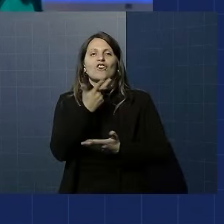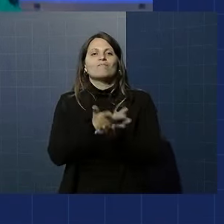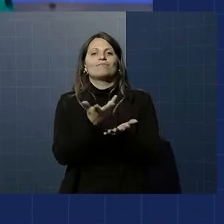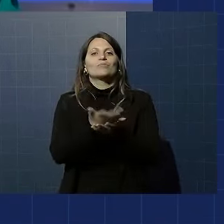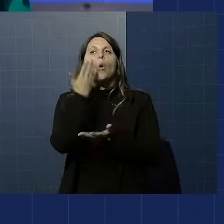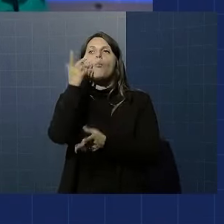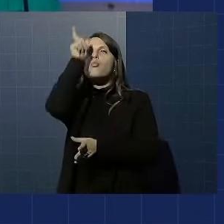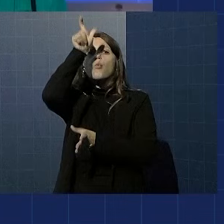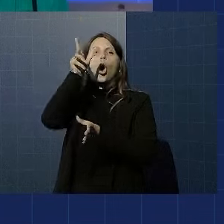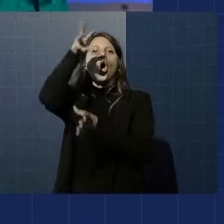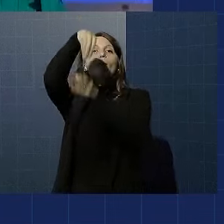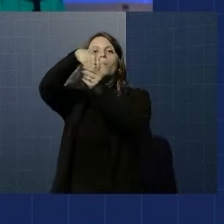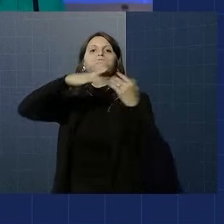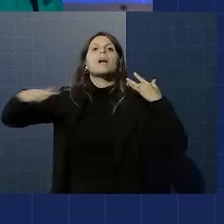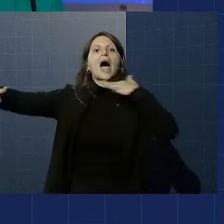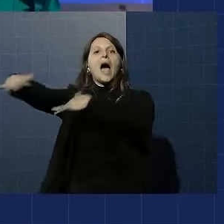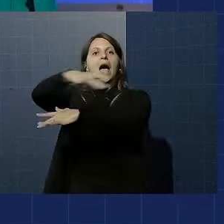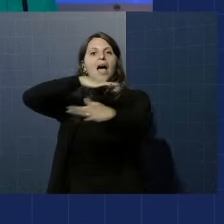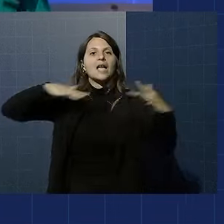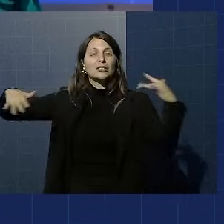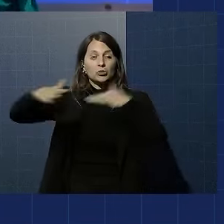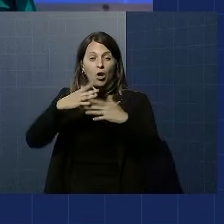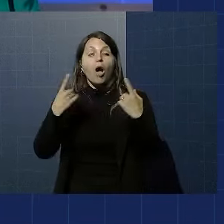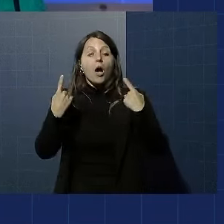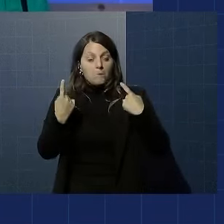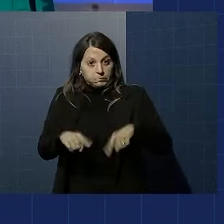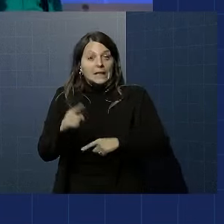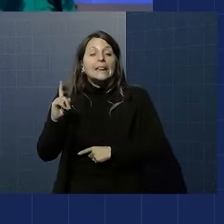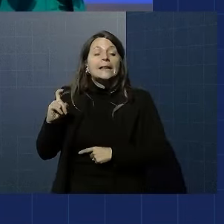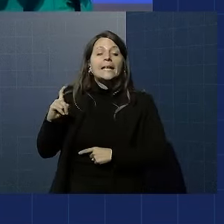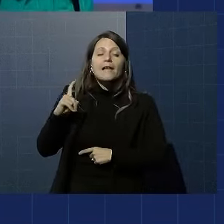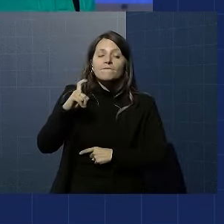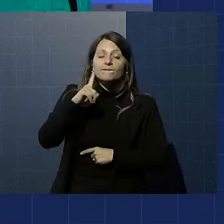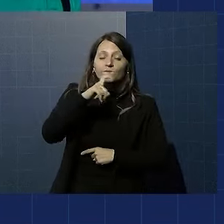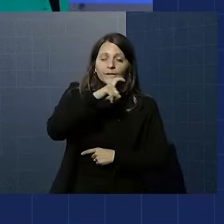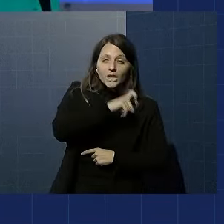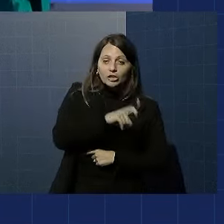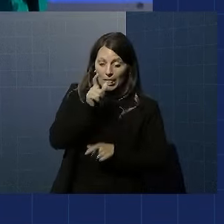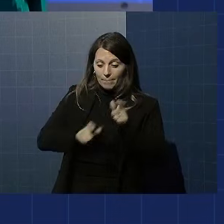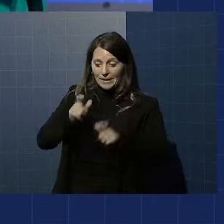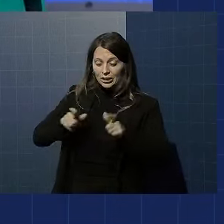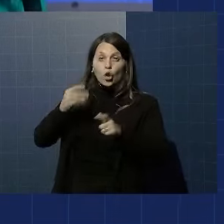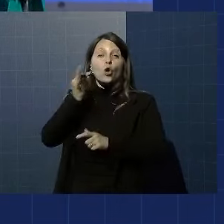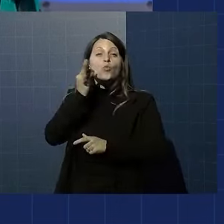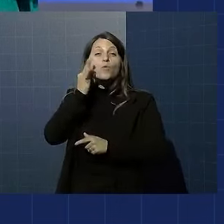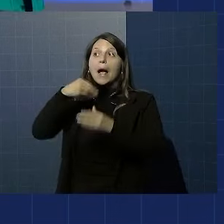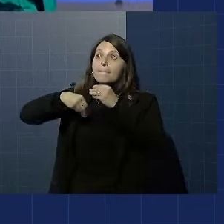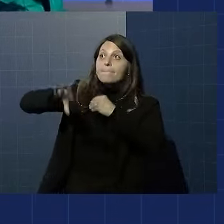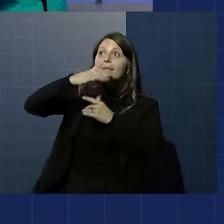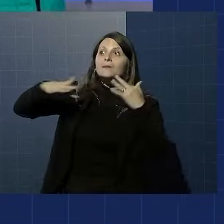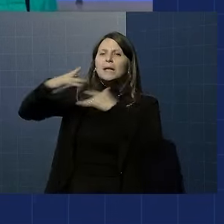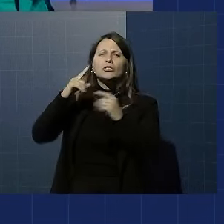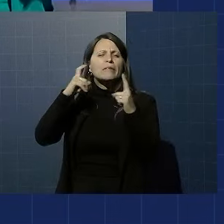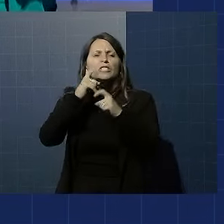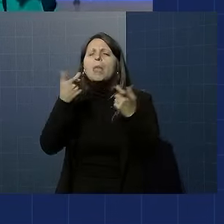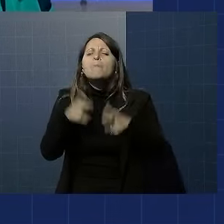so difficult to eventually send humans to Mars. And I'm going to talk to you about what we do from a science